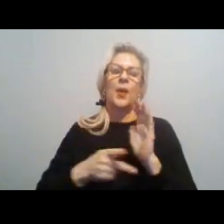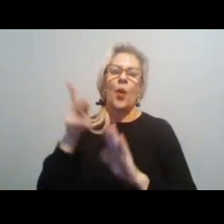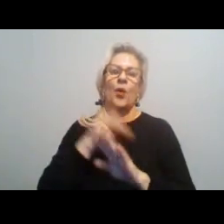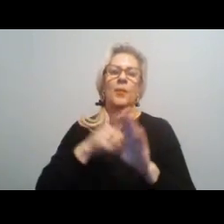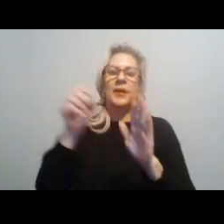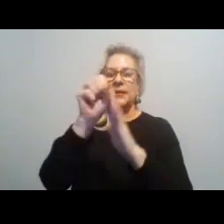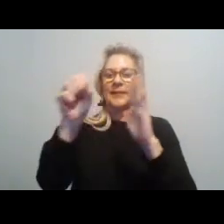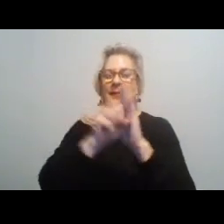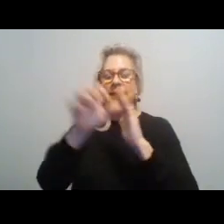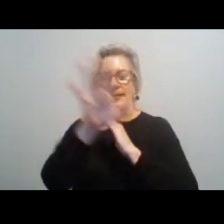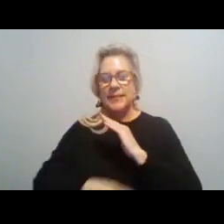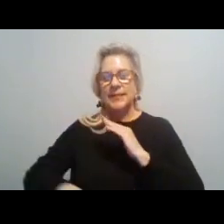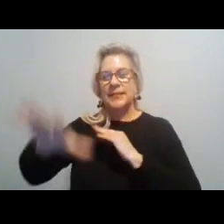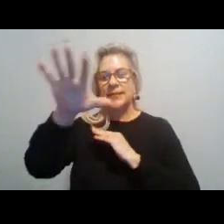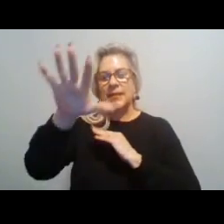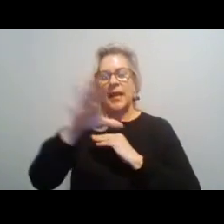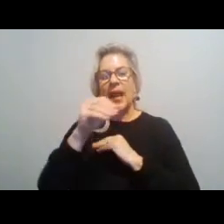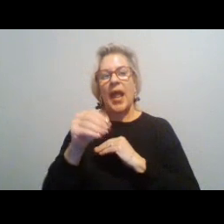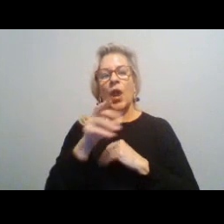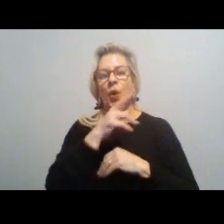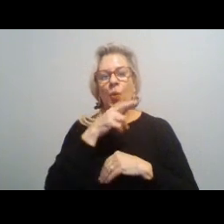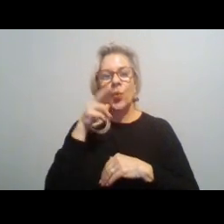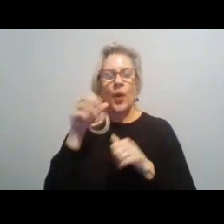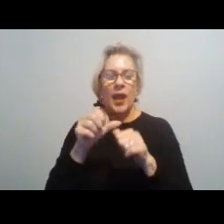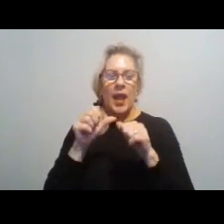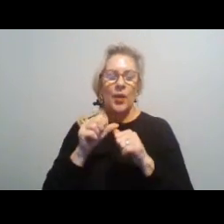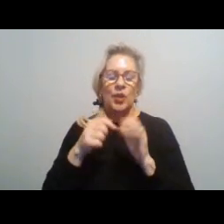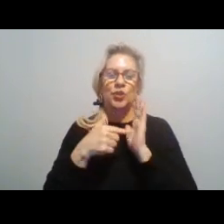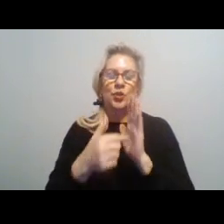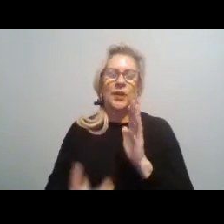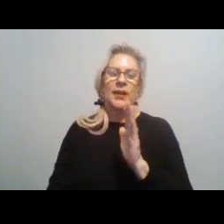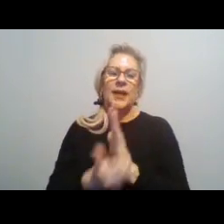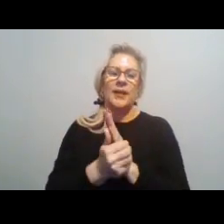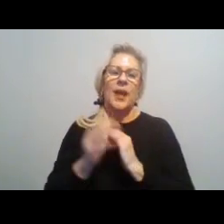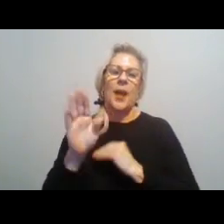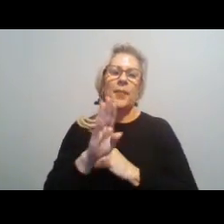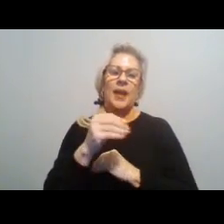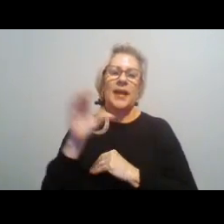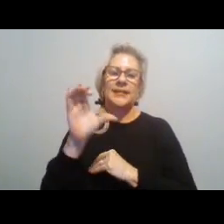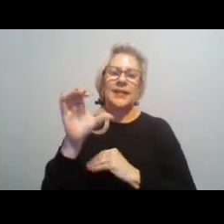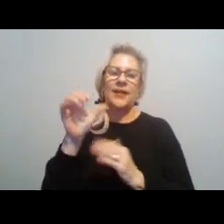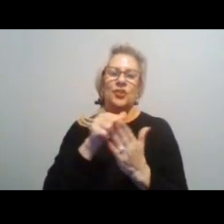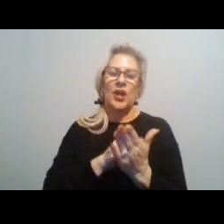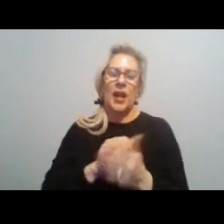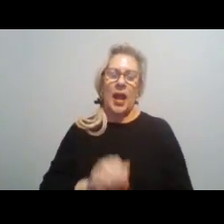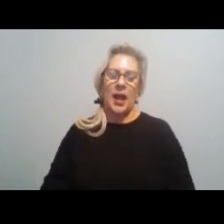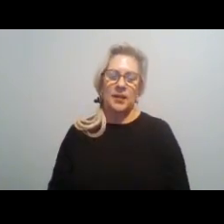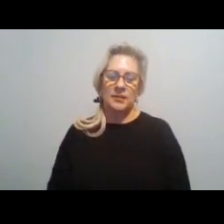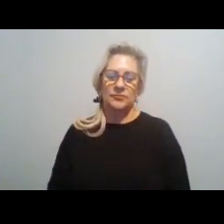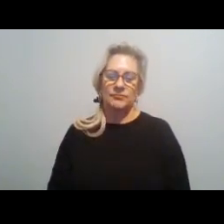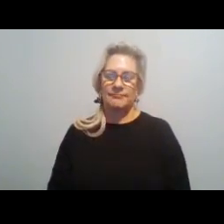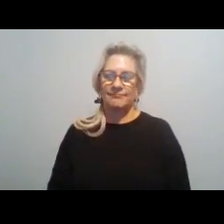small urban and rural components as shown in attachments B and C of this agenda item.